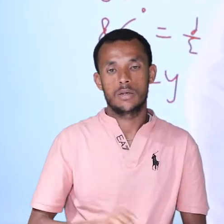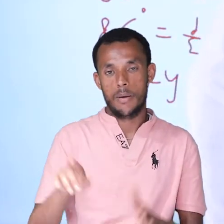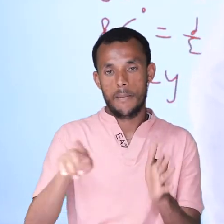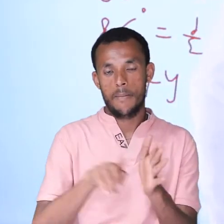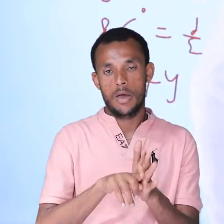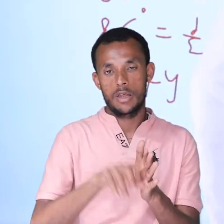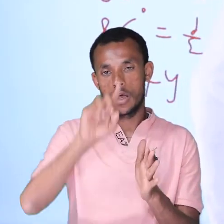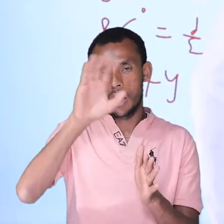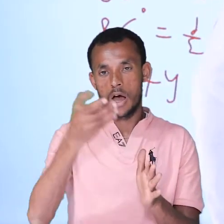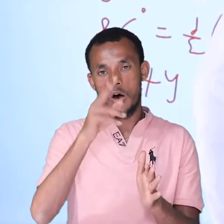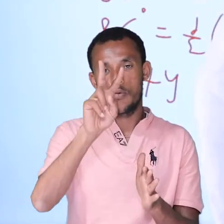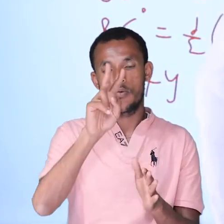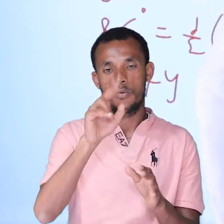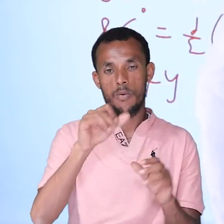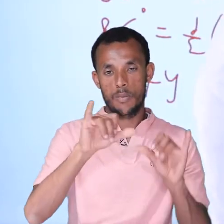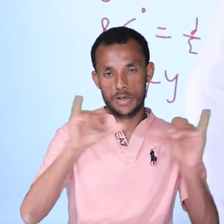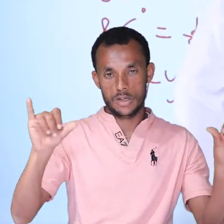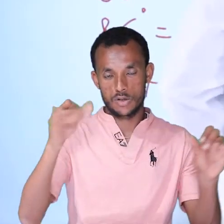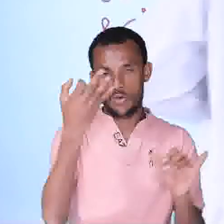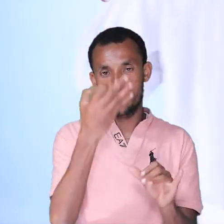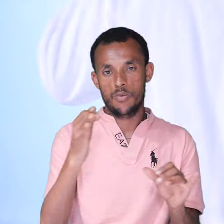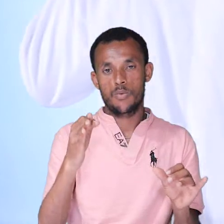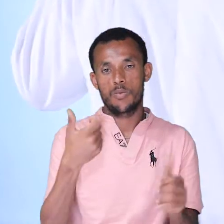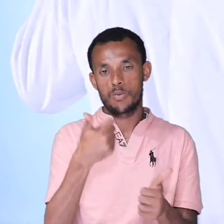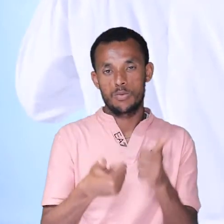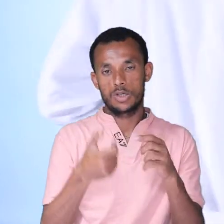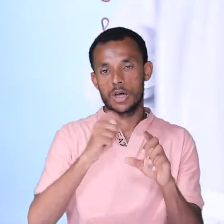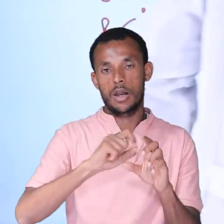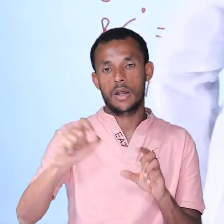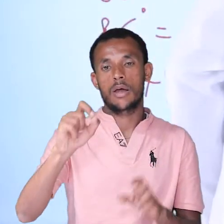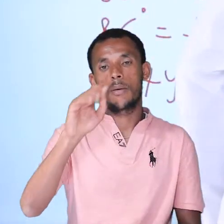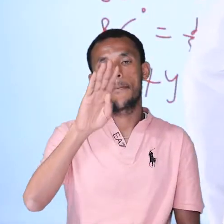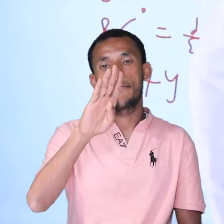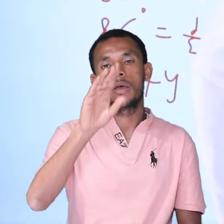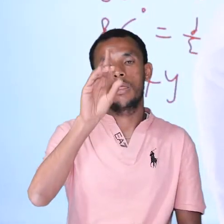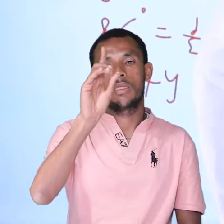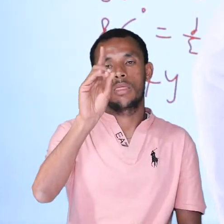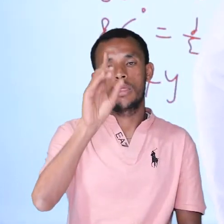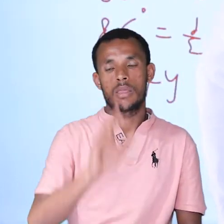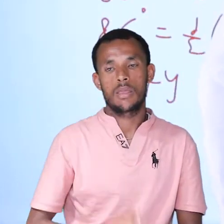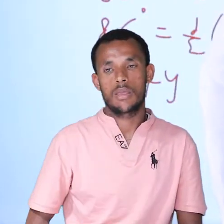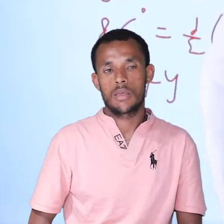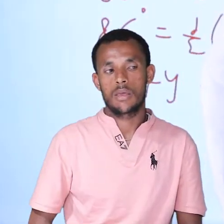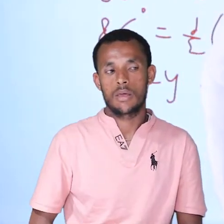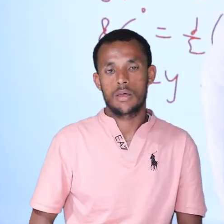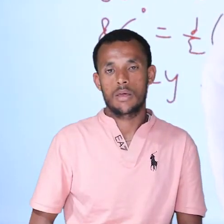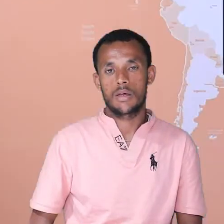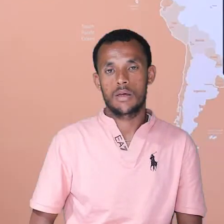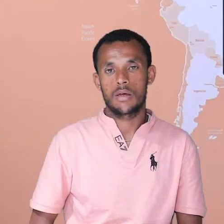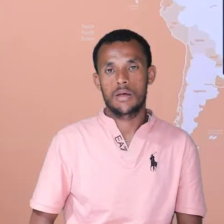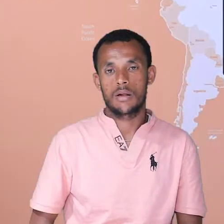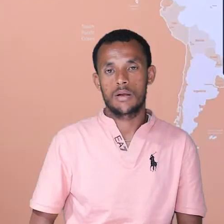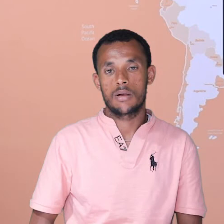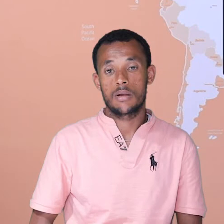minus half of measures of which arc? BD. Half